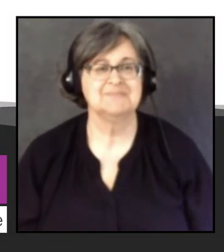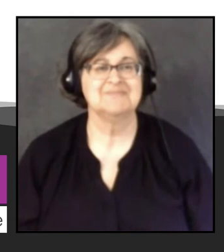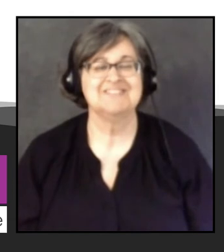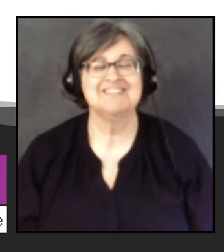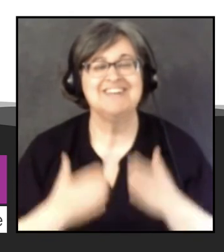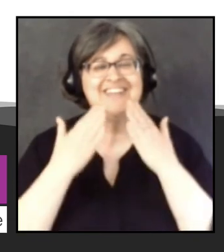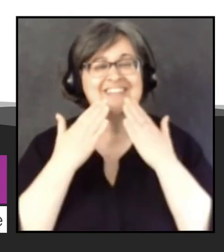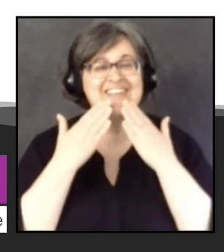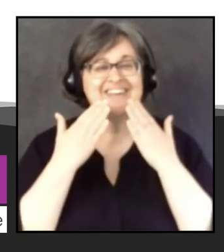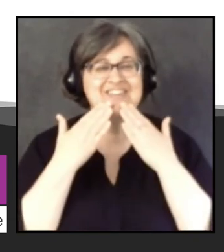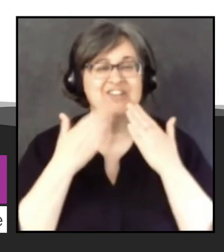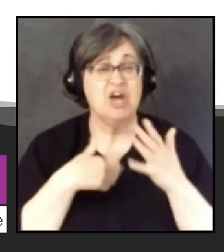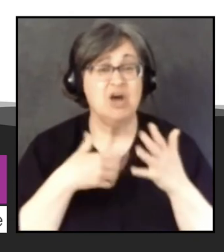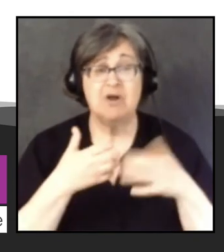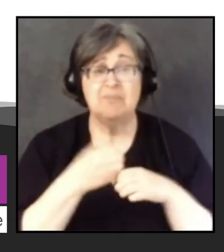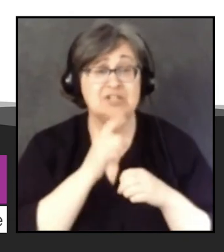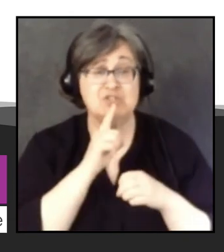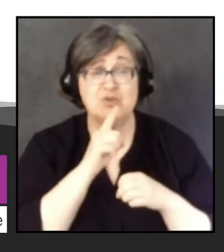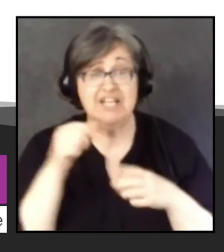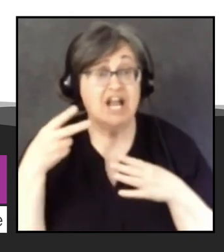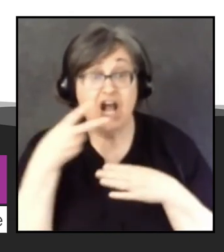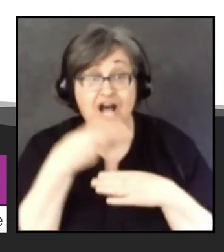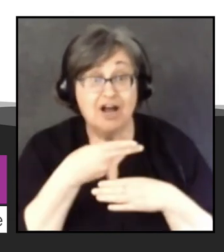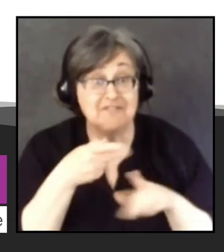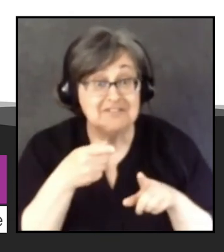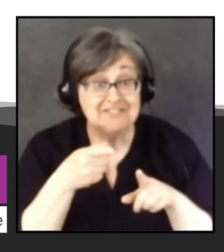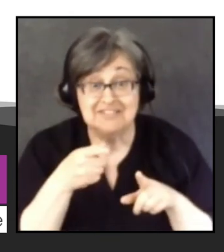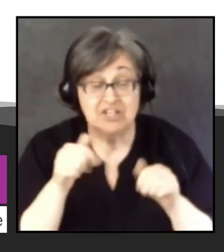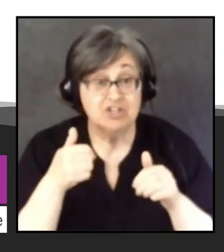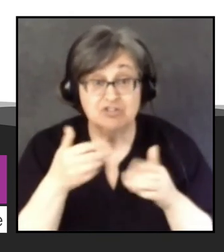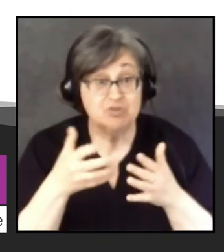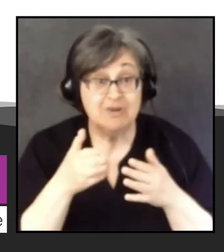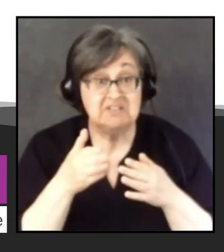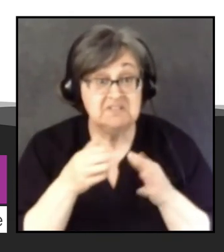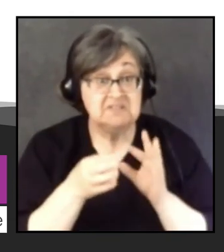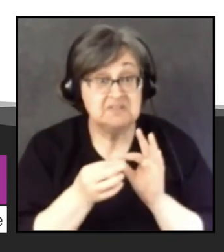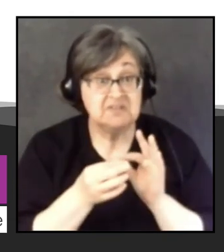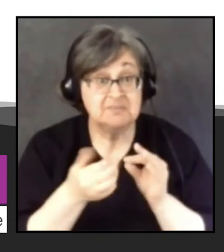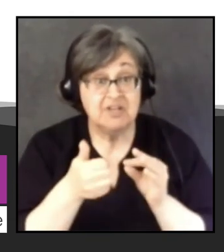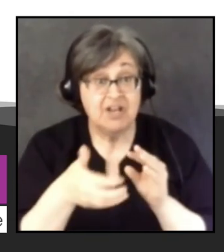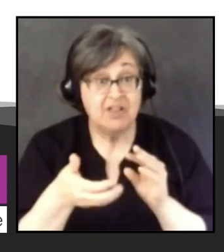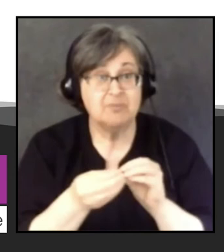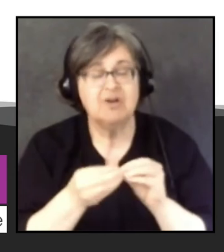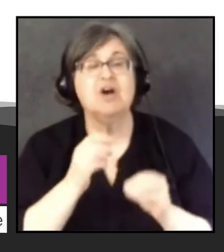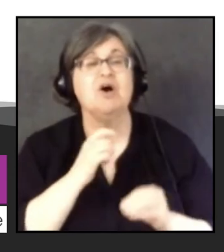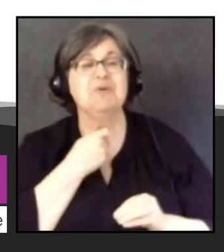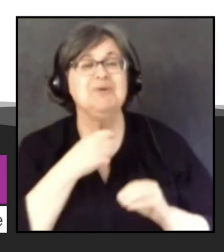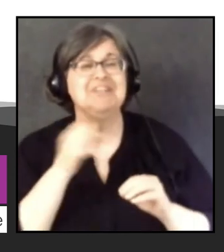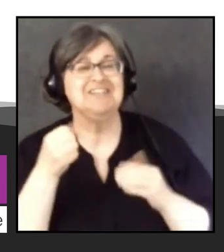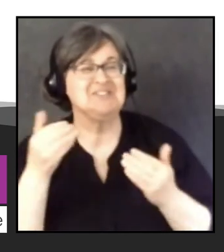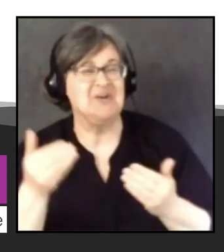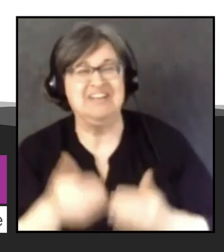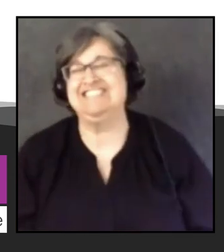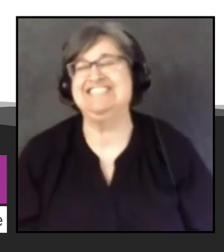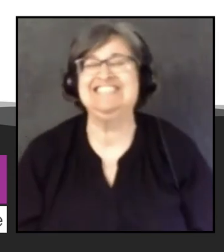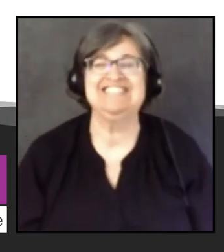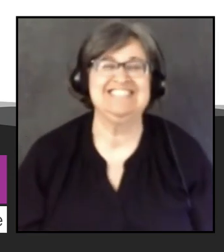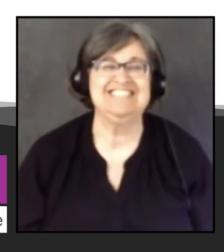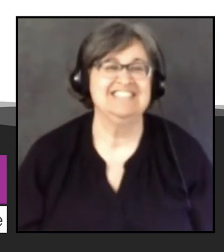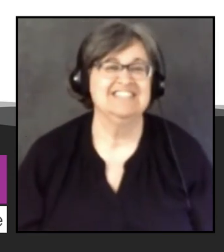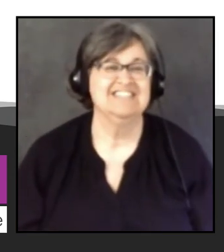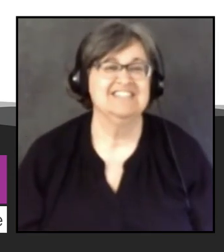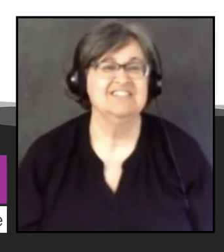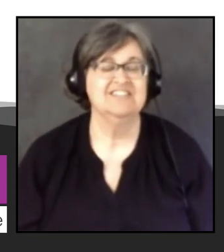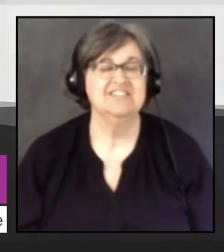Thank you. I want to make sure I didn't cut you off. Is there any wrap up before I move on? I was muted. Yes. Okay, go for it.